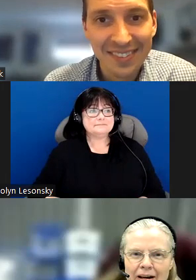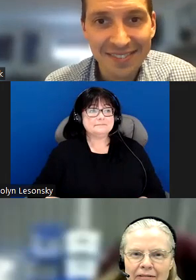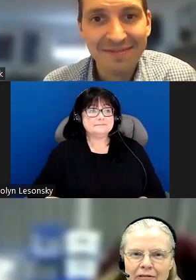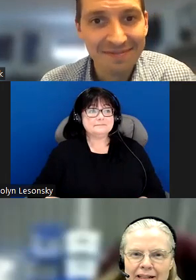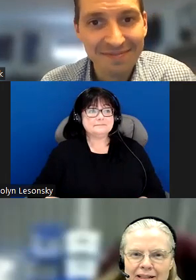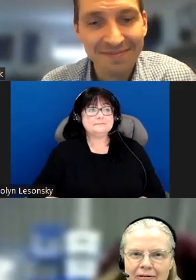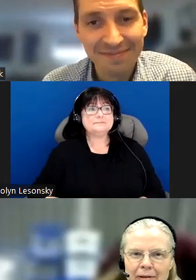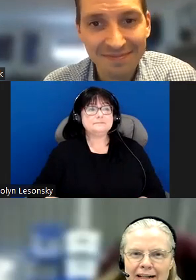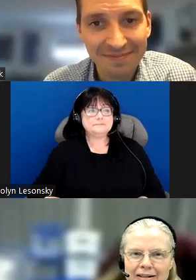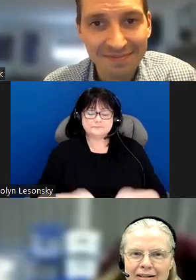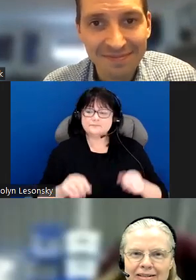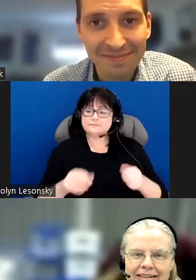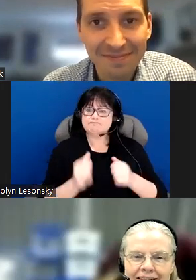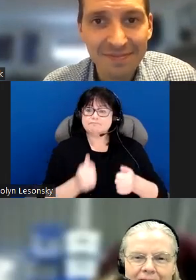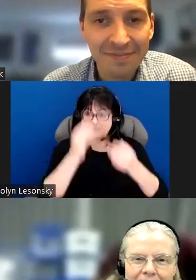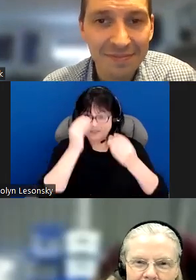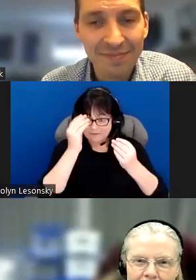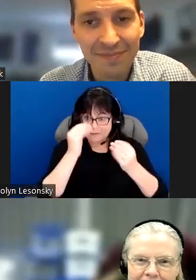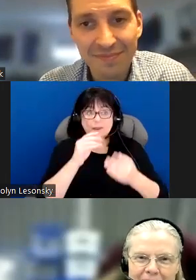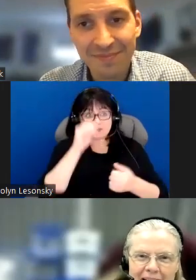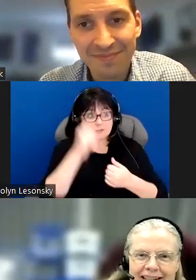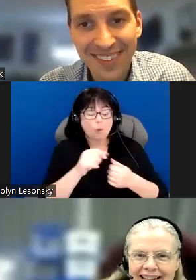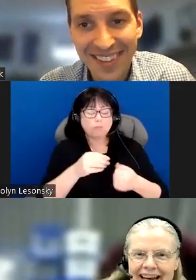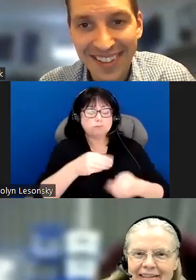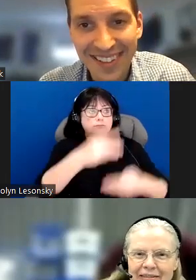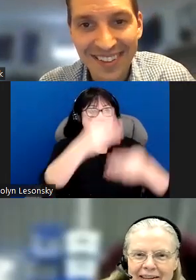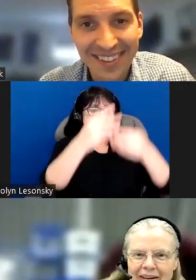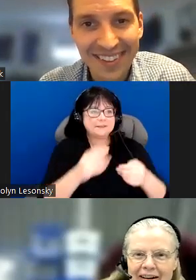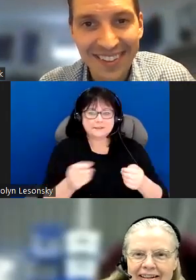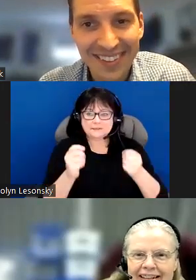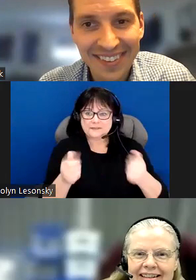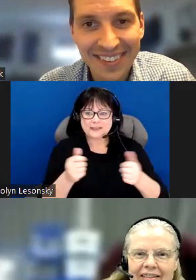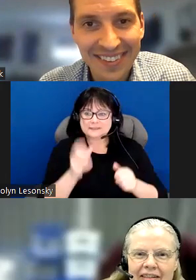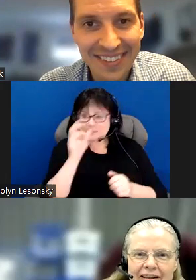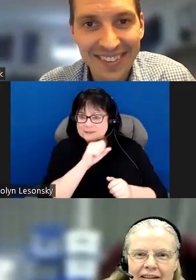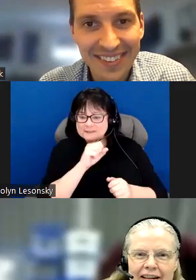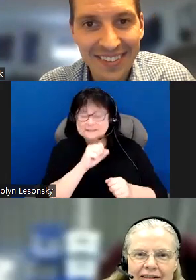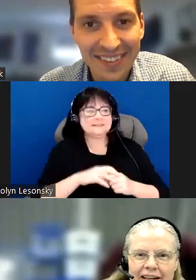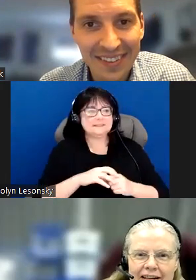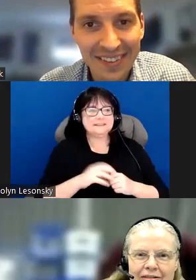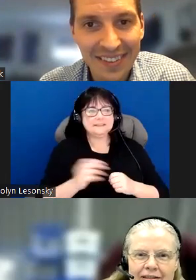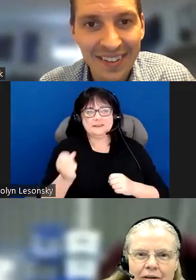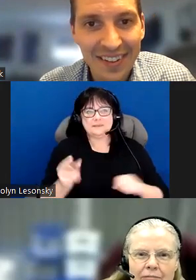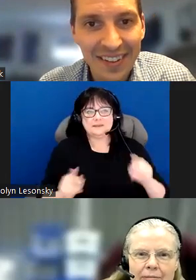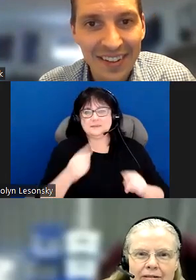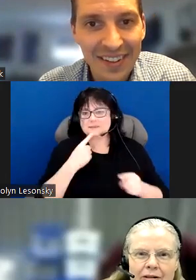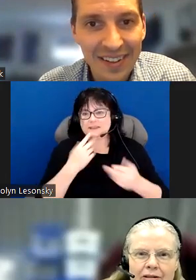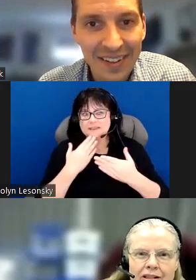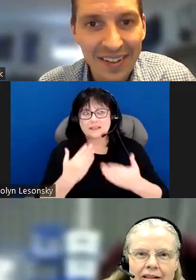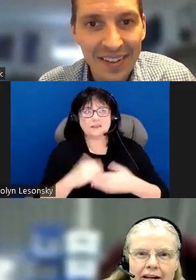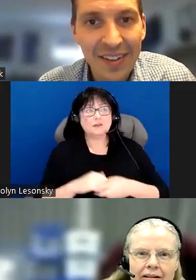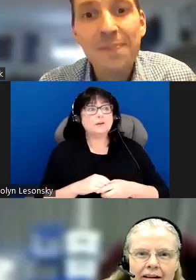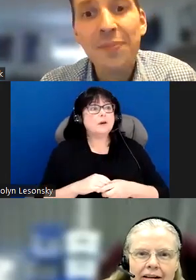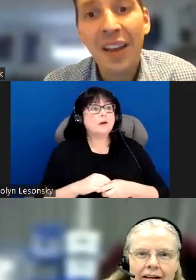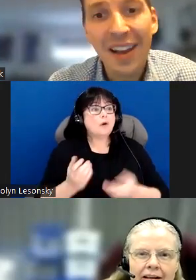Thank you. Great information and reminders. Oh, it's going by so fast. I can't even read them all. A lot of thank yous. Oh, maybe there's a